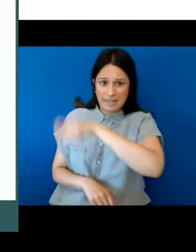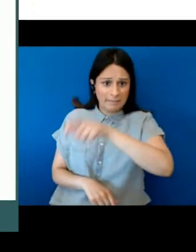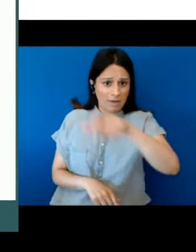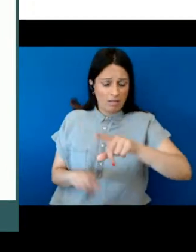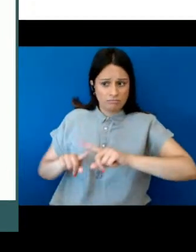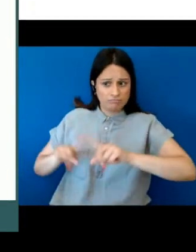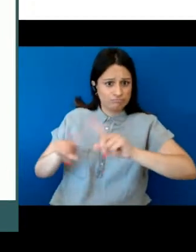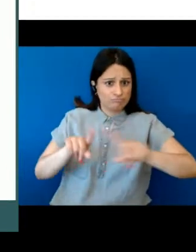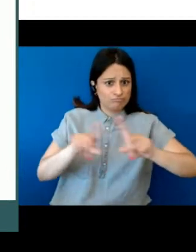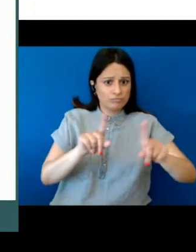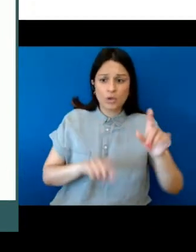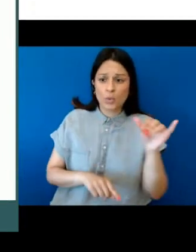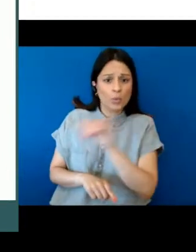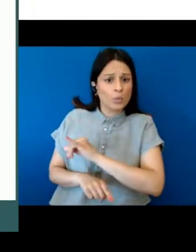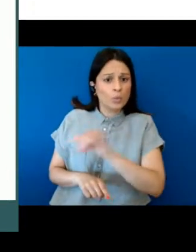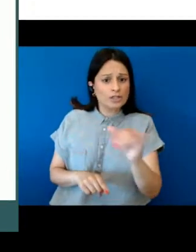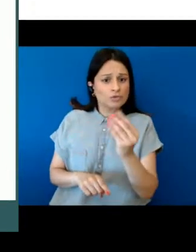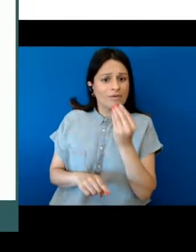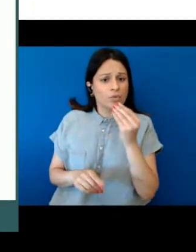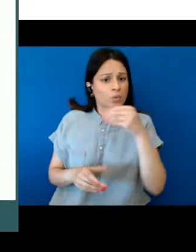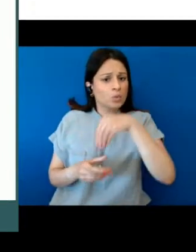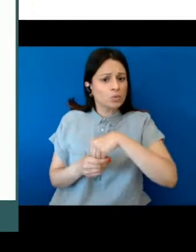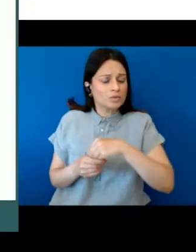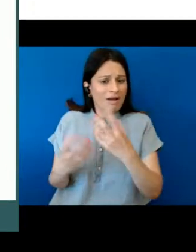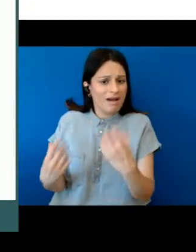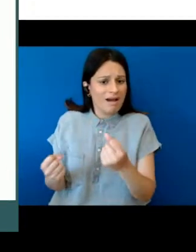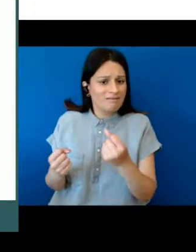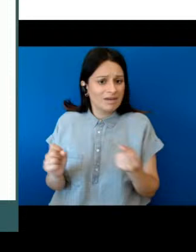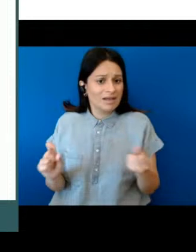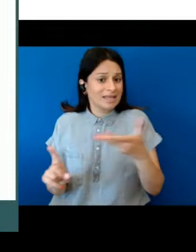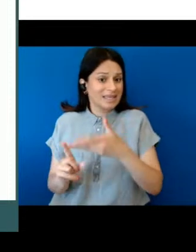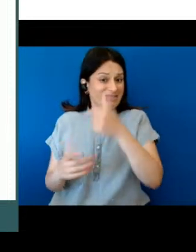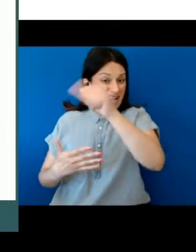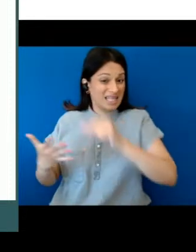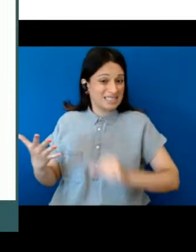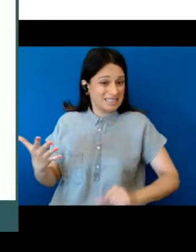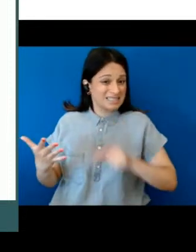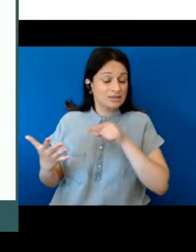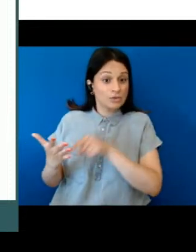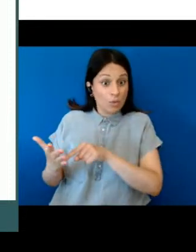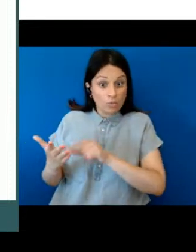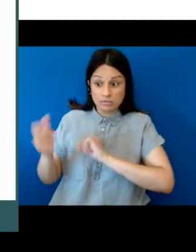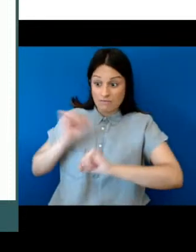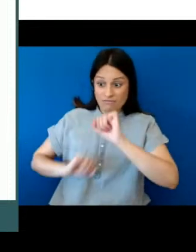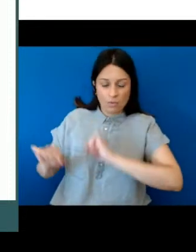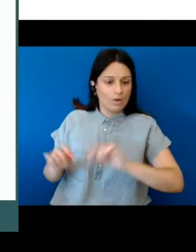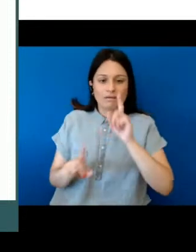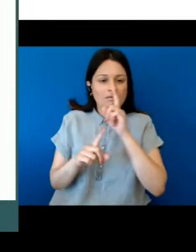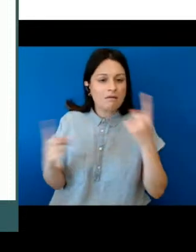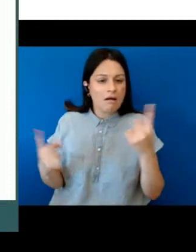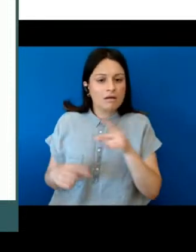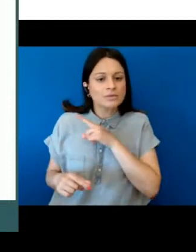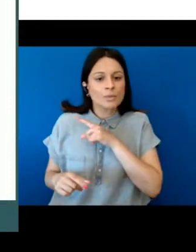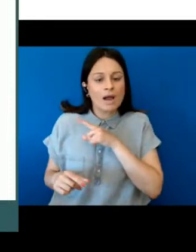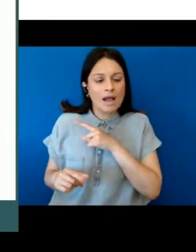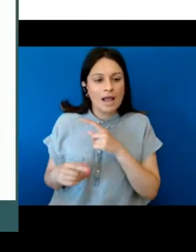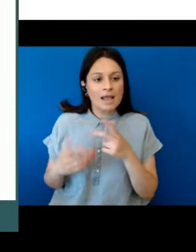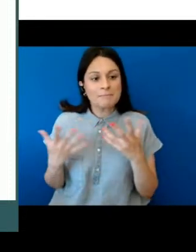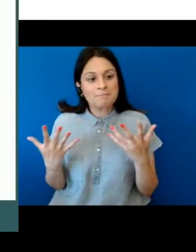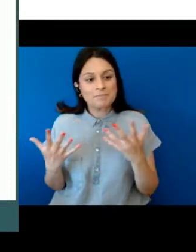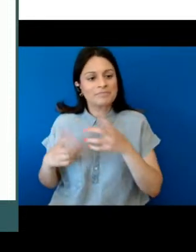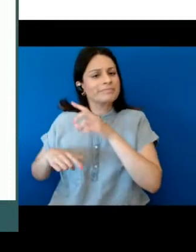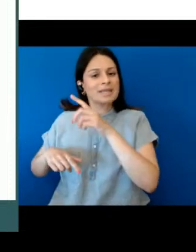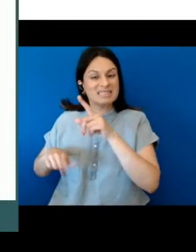plant foods are involved. So you can't give a patient a list of these are the foods to avoid, because it varies from patient to